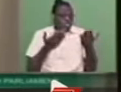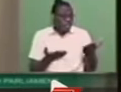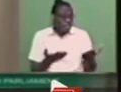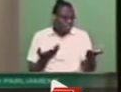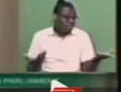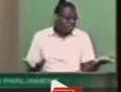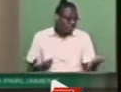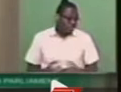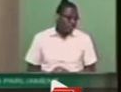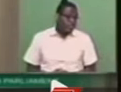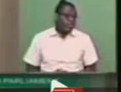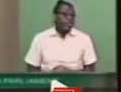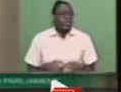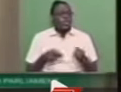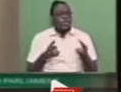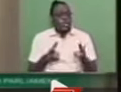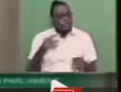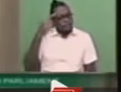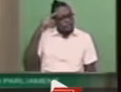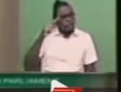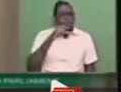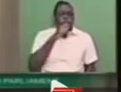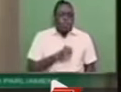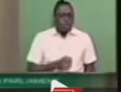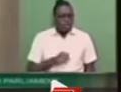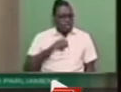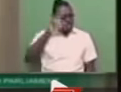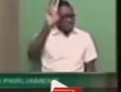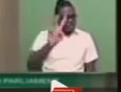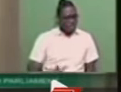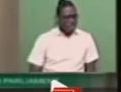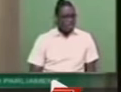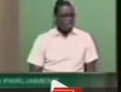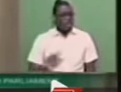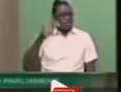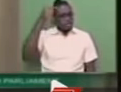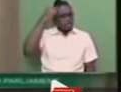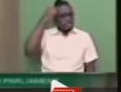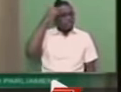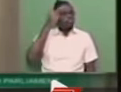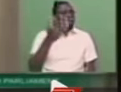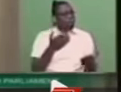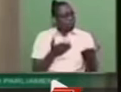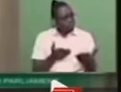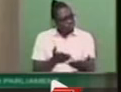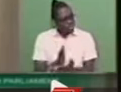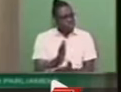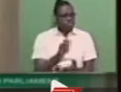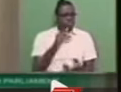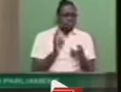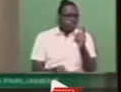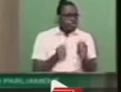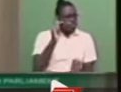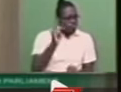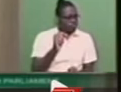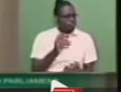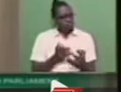Trinidad to market the oil, because they can't do it themselves because of the sanctions from the